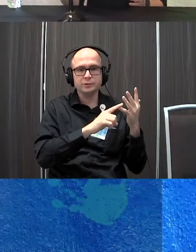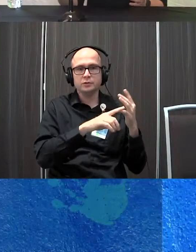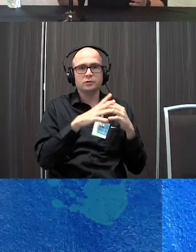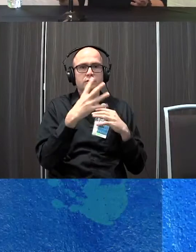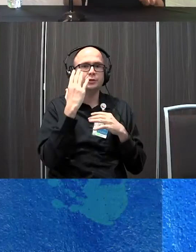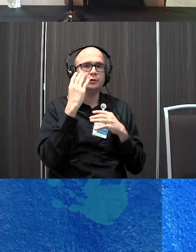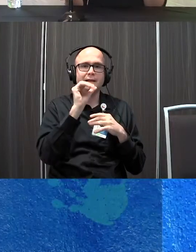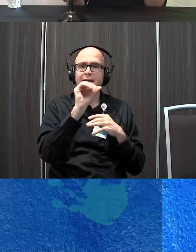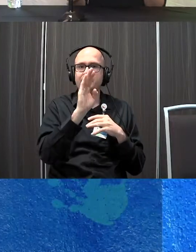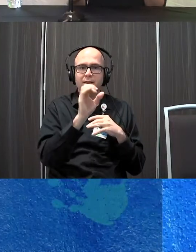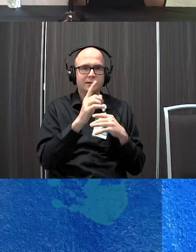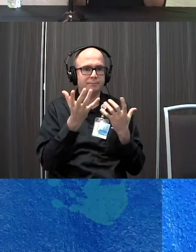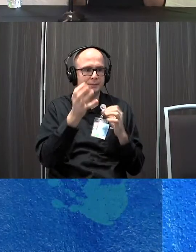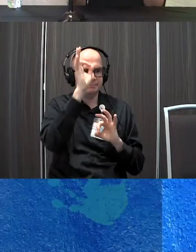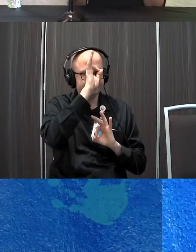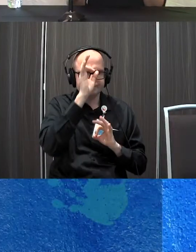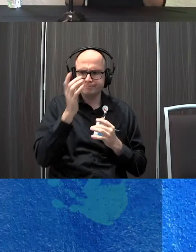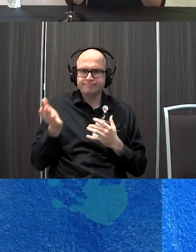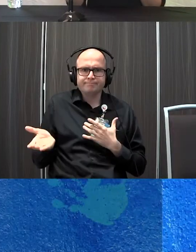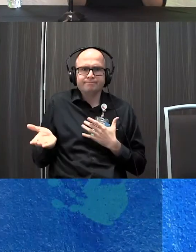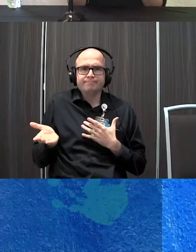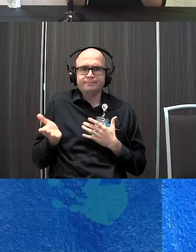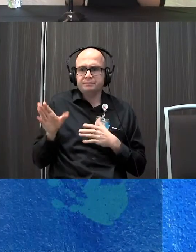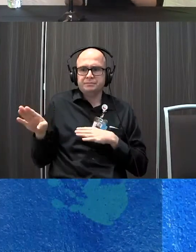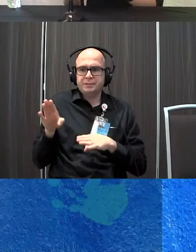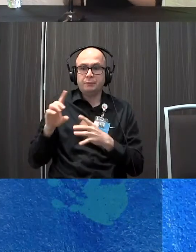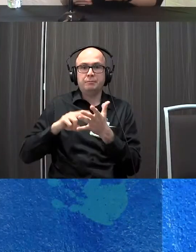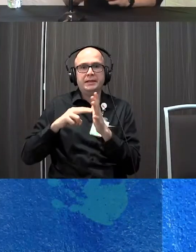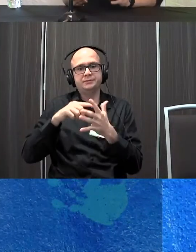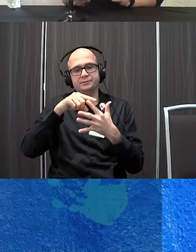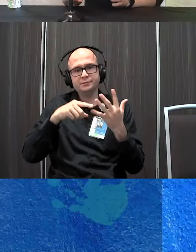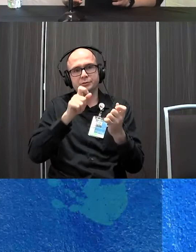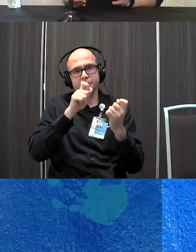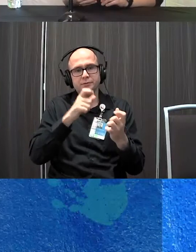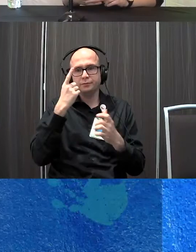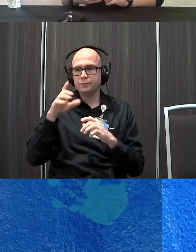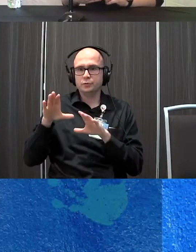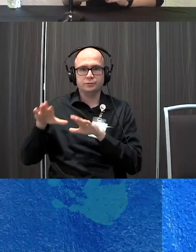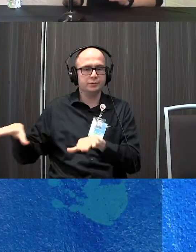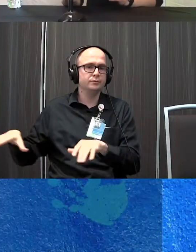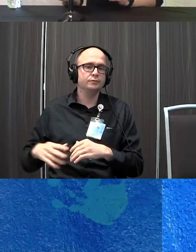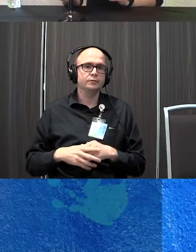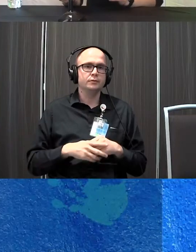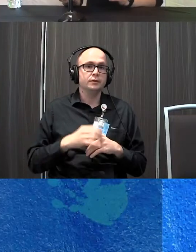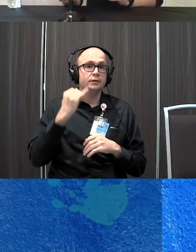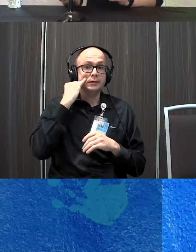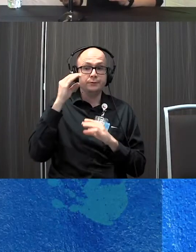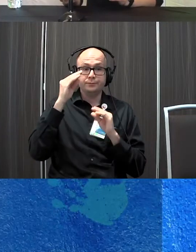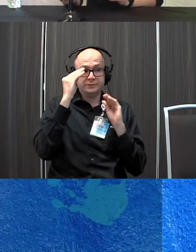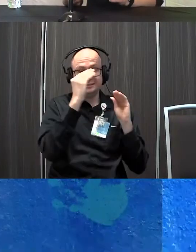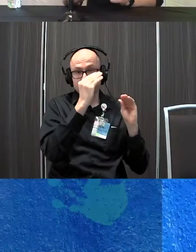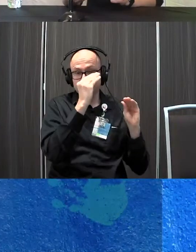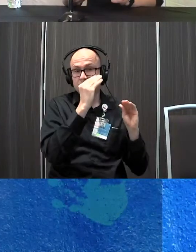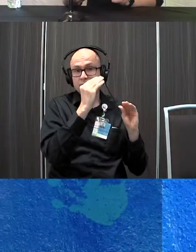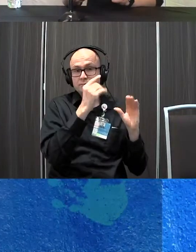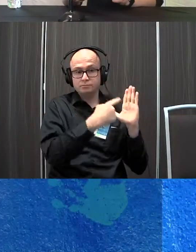like at ABA, they might not know as much that behavior means something very purposeful for the child. So if we can teach them a way